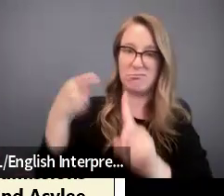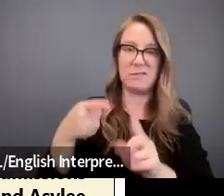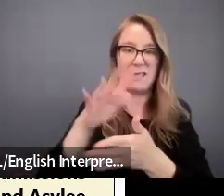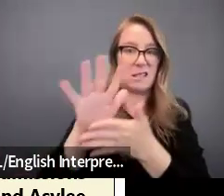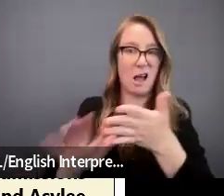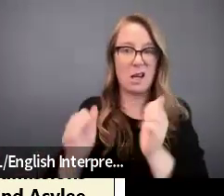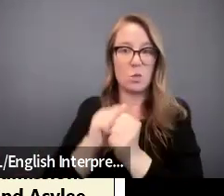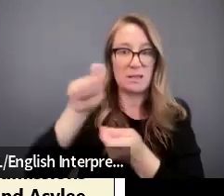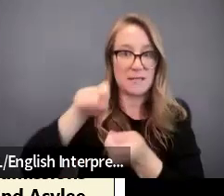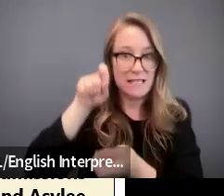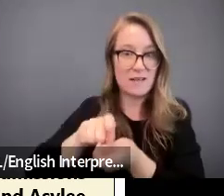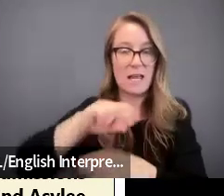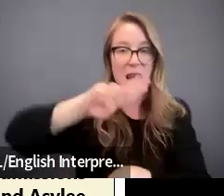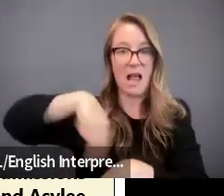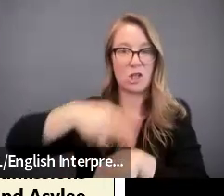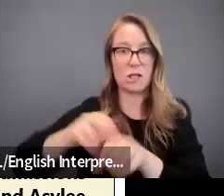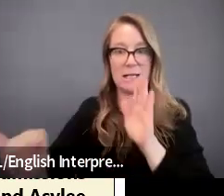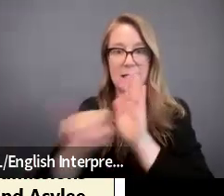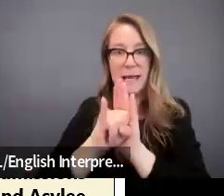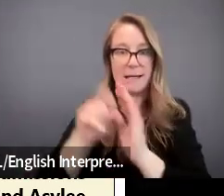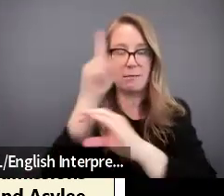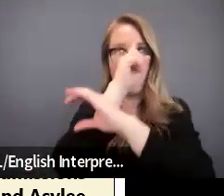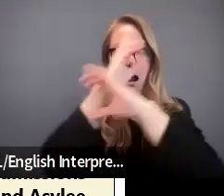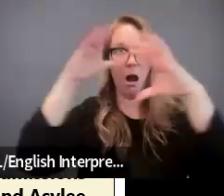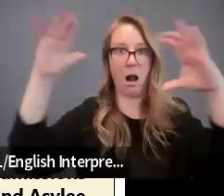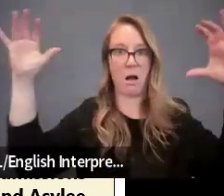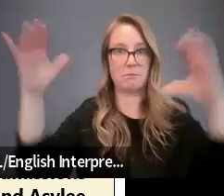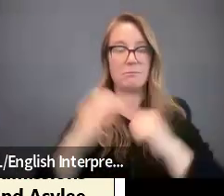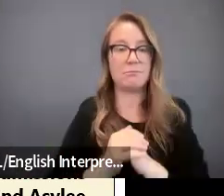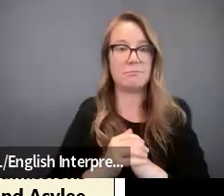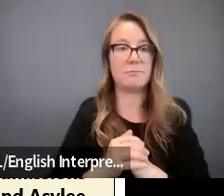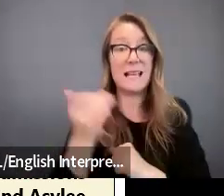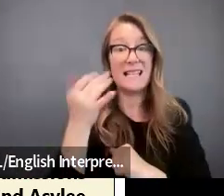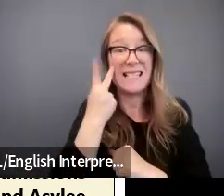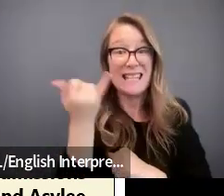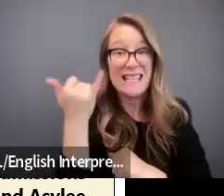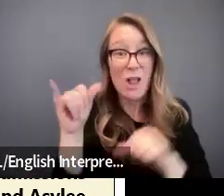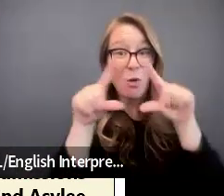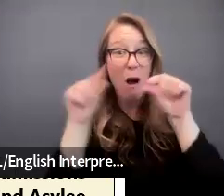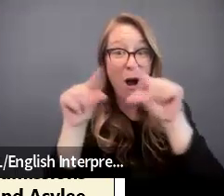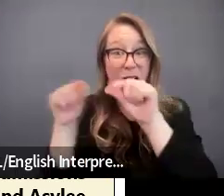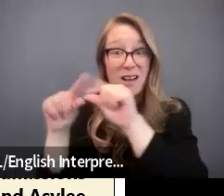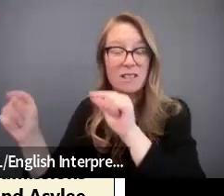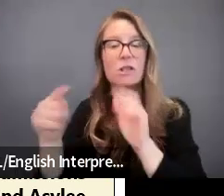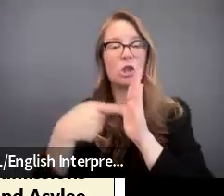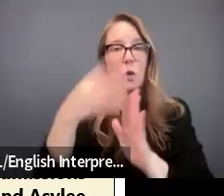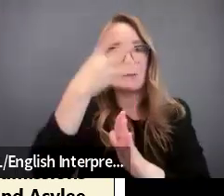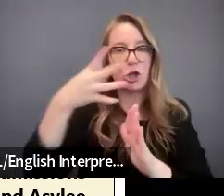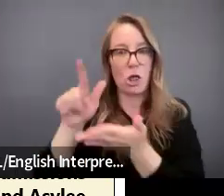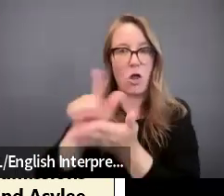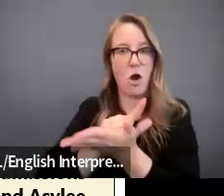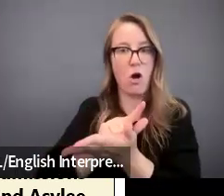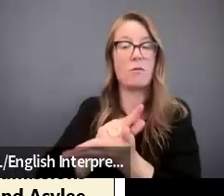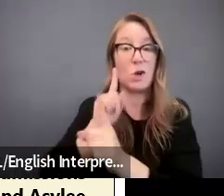a specific national identity in mind. All the yellow boxes are immigration laws that were written